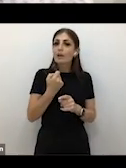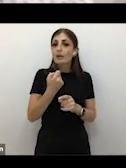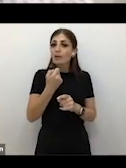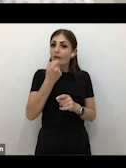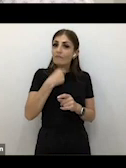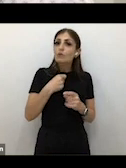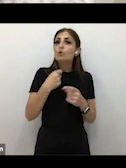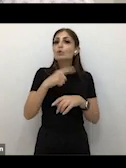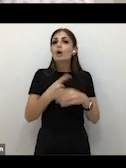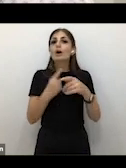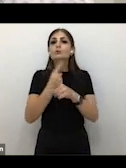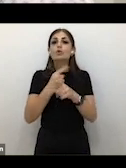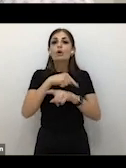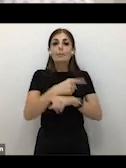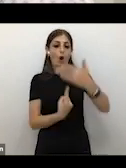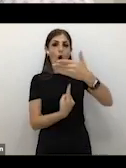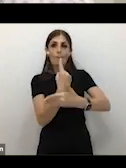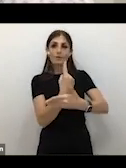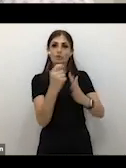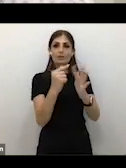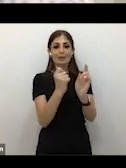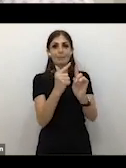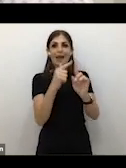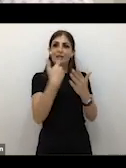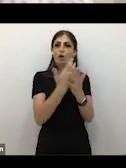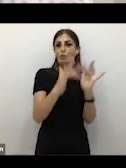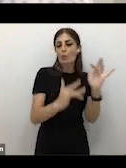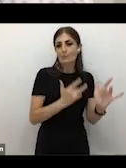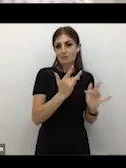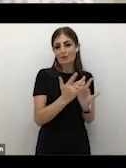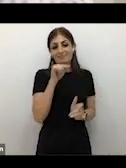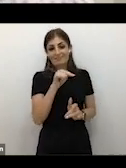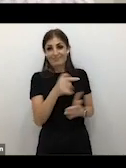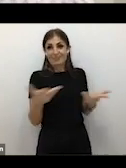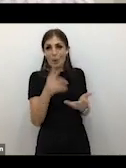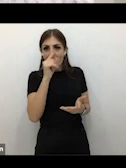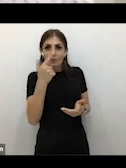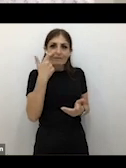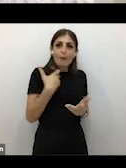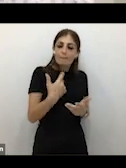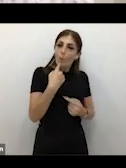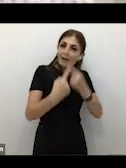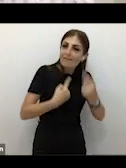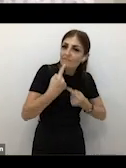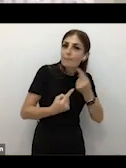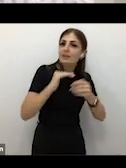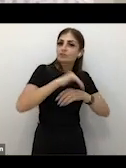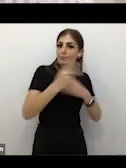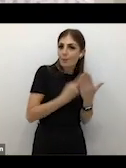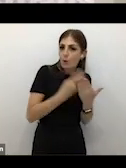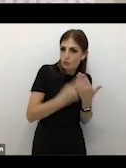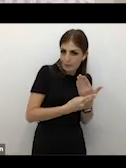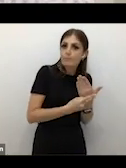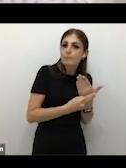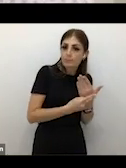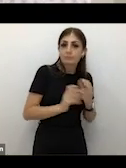the opportunity page on the Creative Australia website. This is where you can find detailed information about the program.